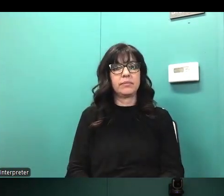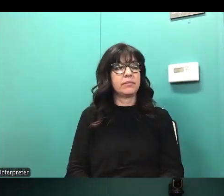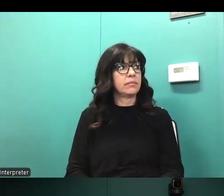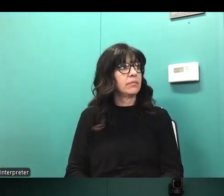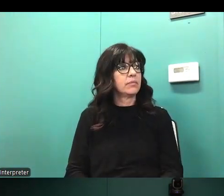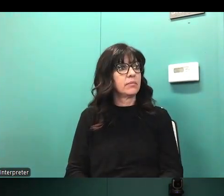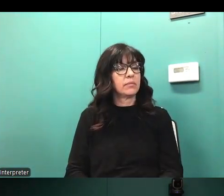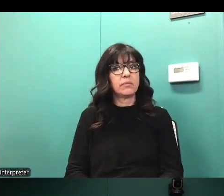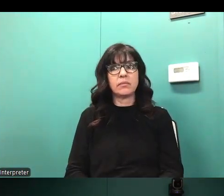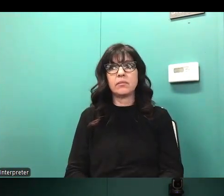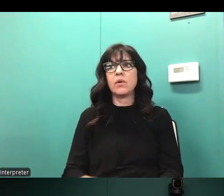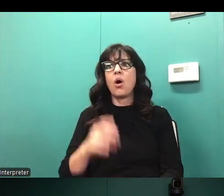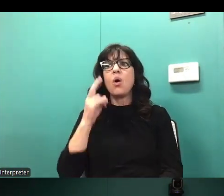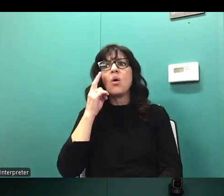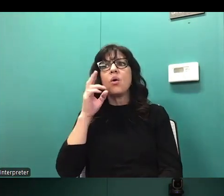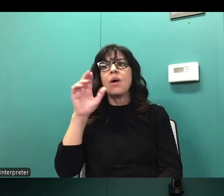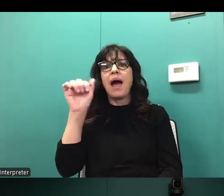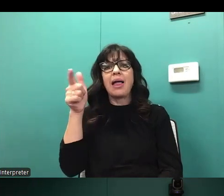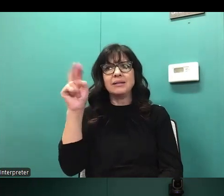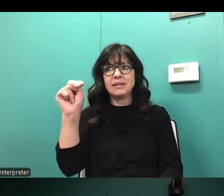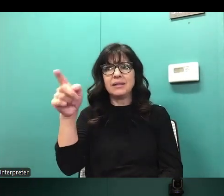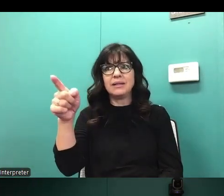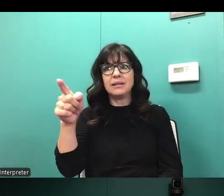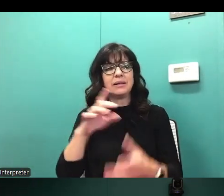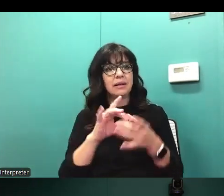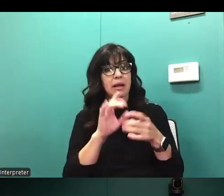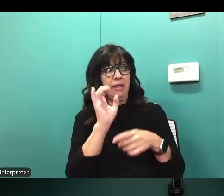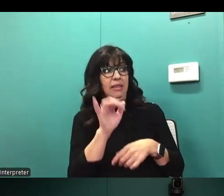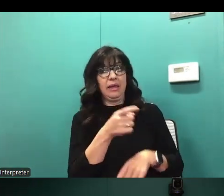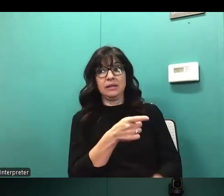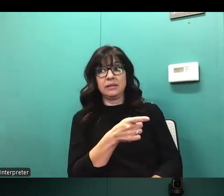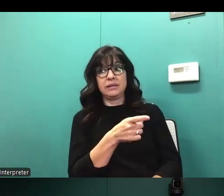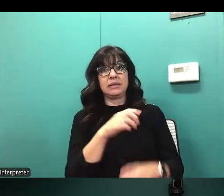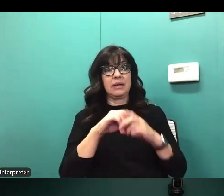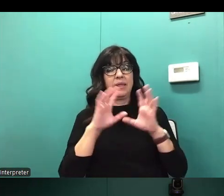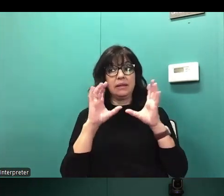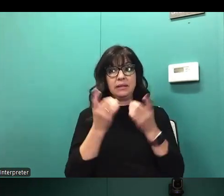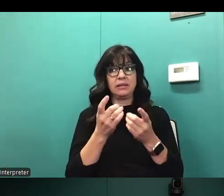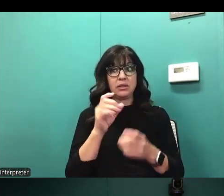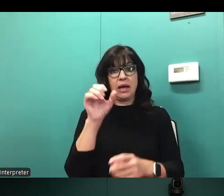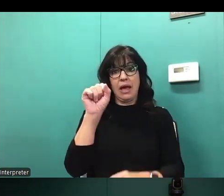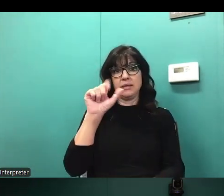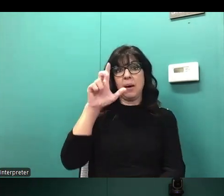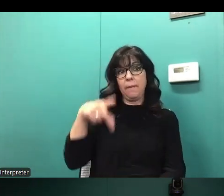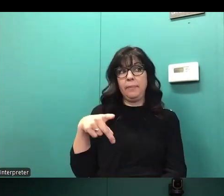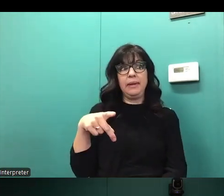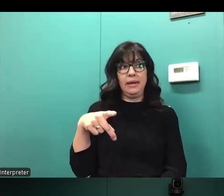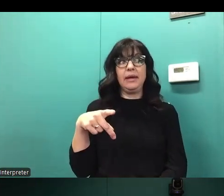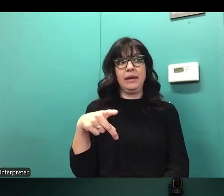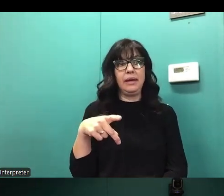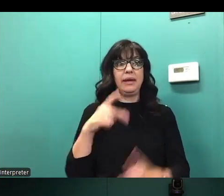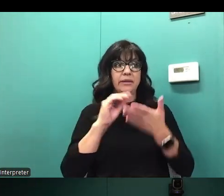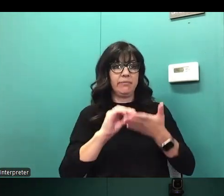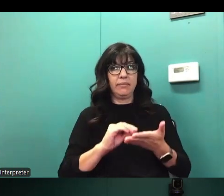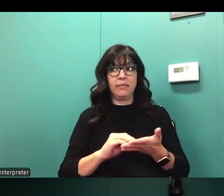I do that. Oh, Hillary, can I add, like, this a lot in the districts, the speech pathologist is doing a lot of these,